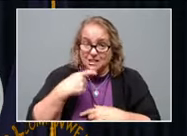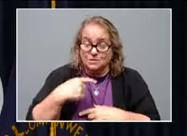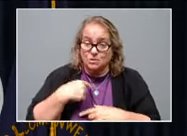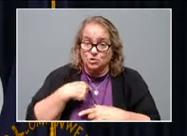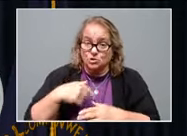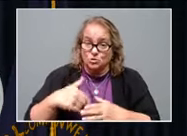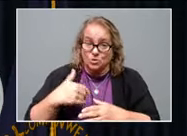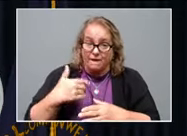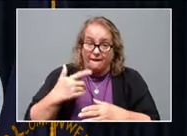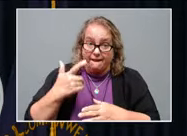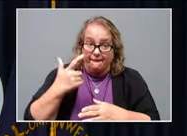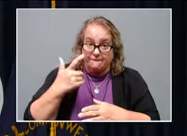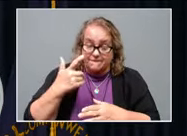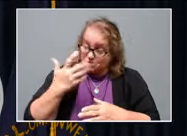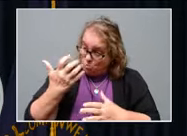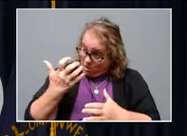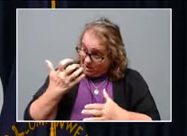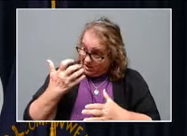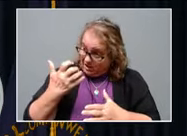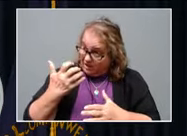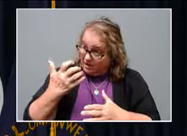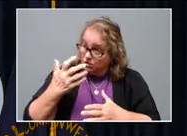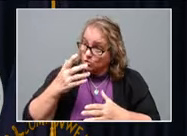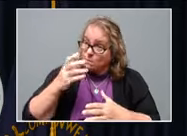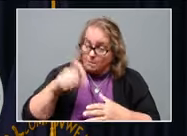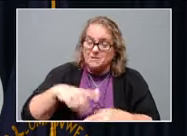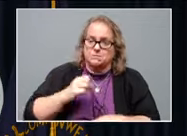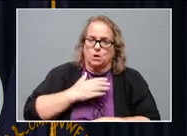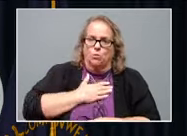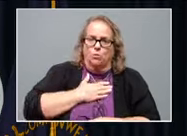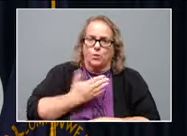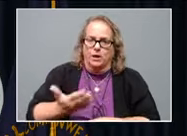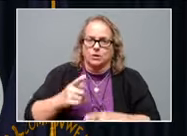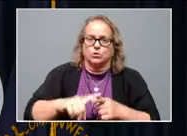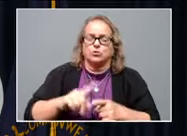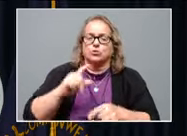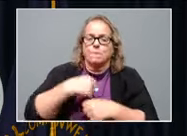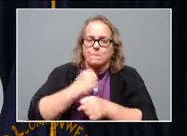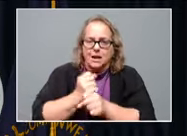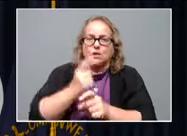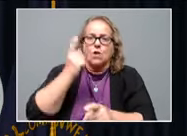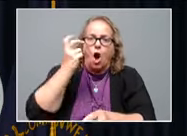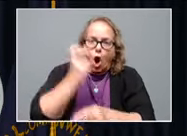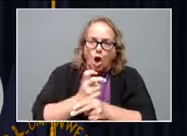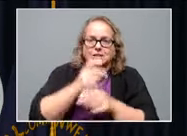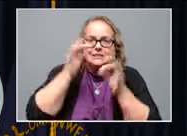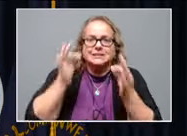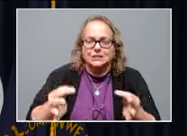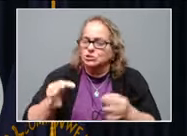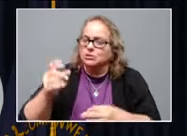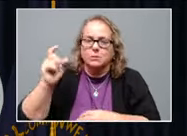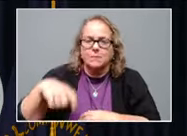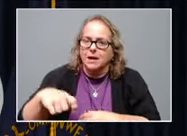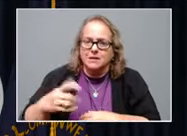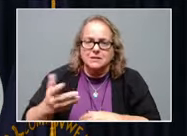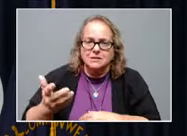ask to go in the game, you know, you got to be willing to step up and make the decisions. But I will say,